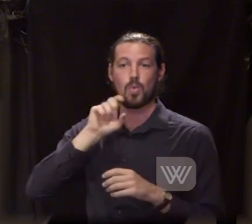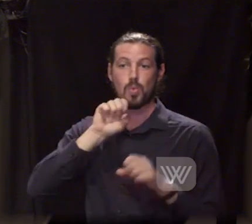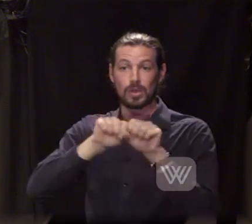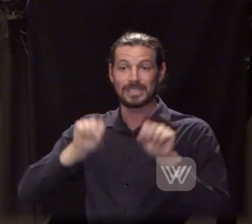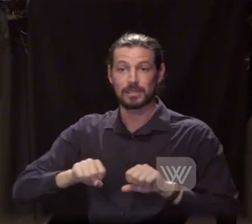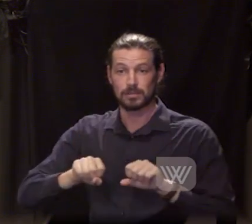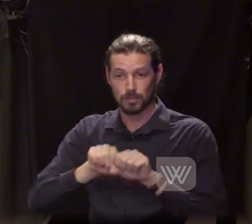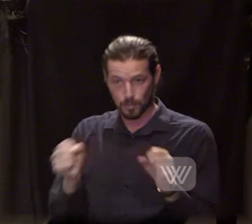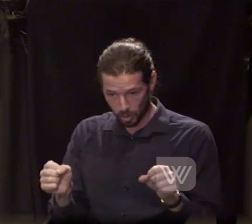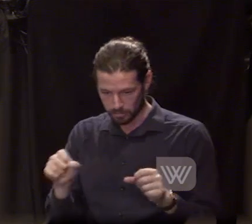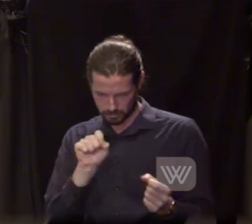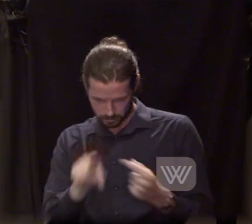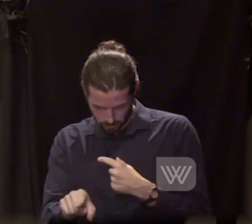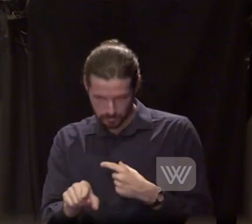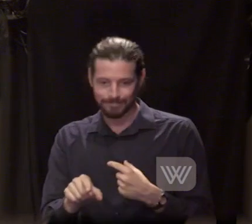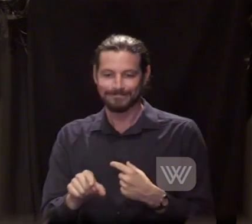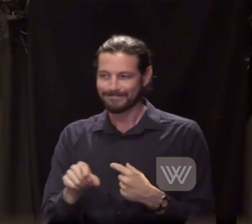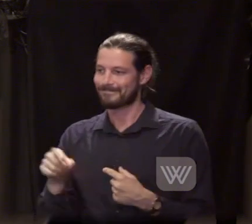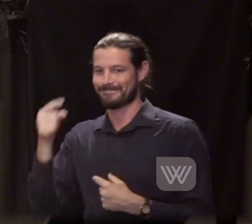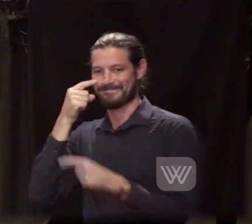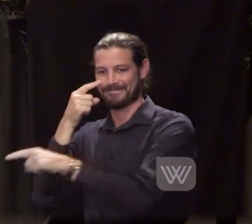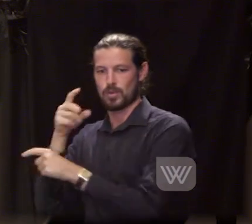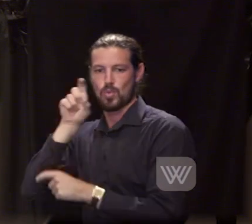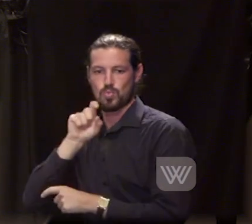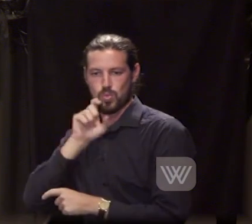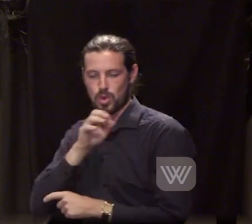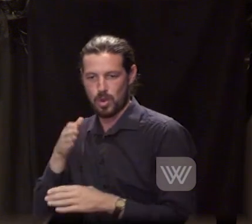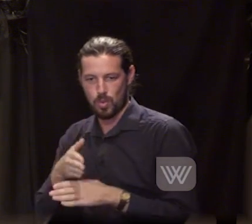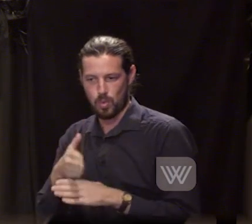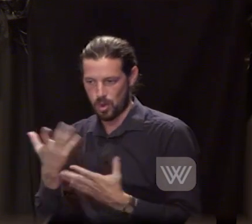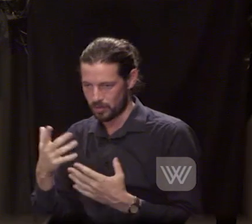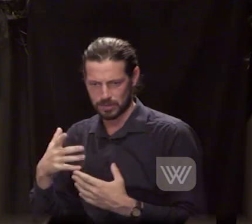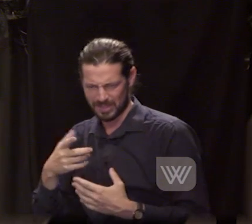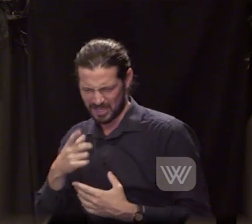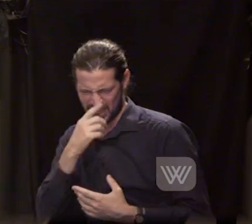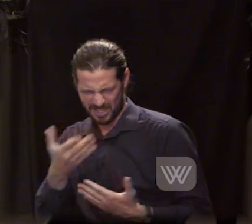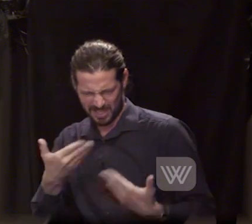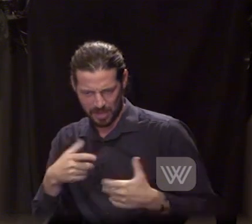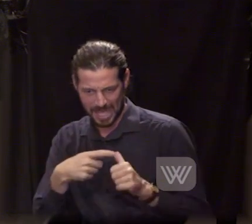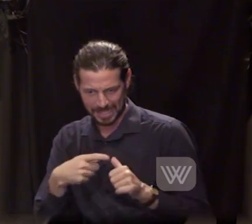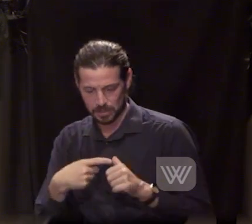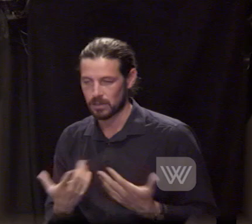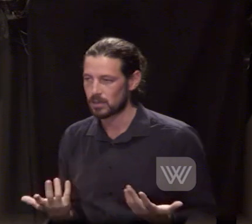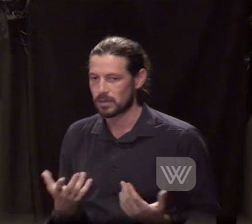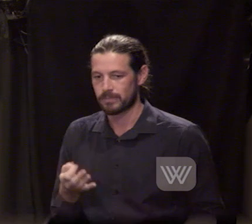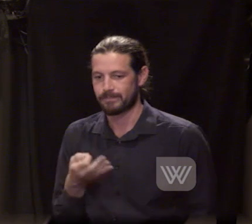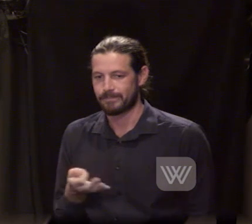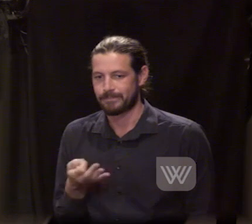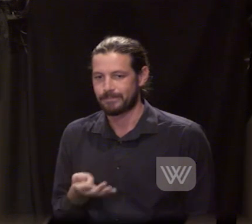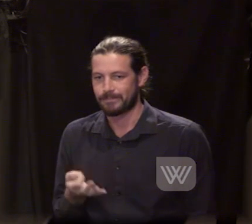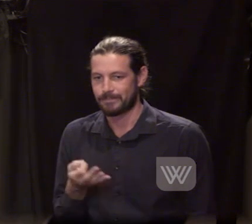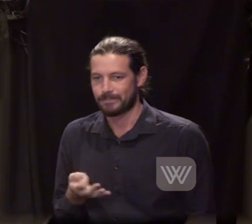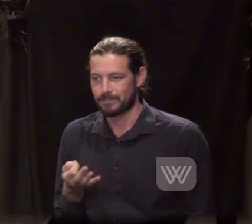saying, we noticed this, we tried this, we'd love your feedback on it. And then it'd be like a little while later, like, did you guys